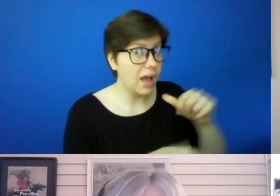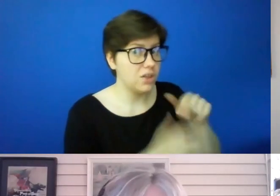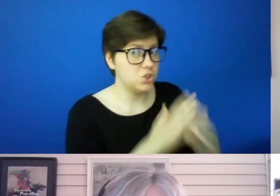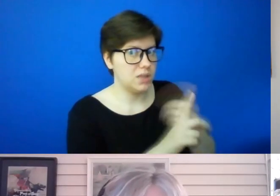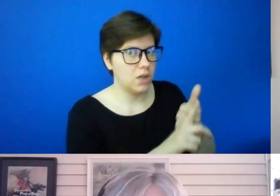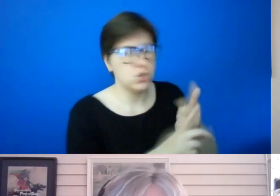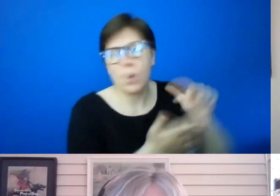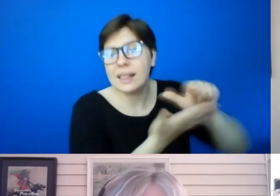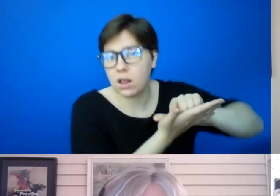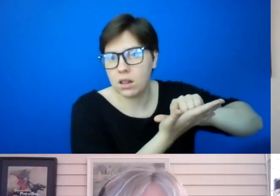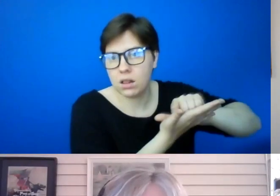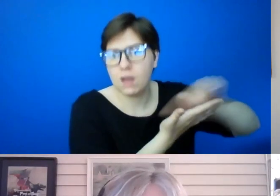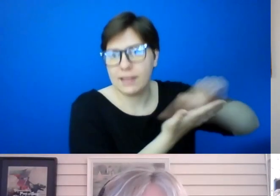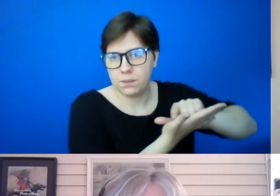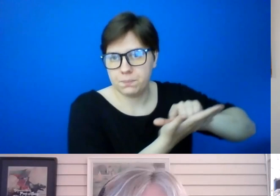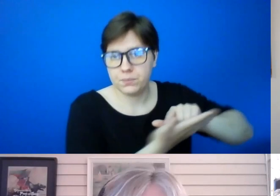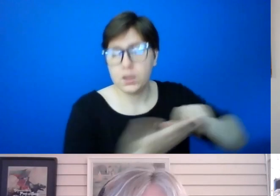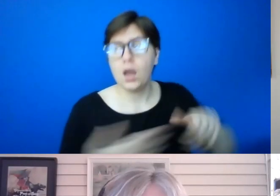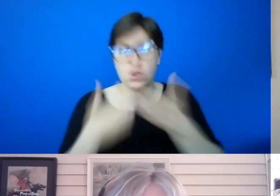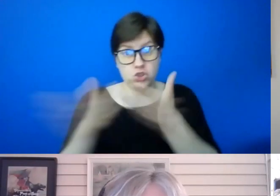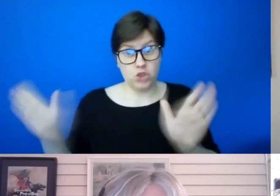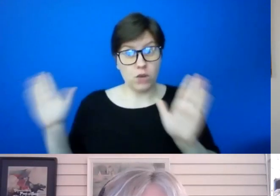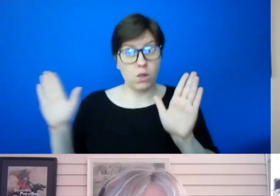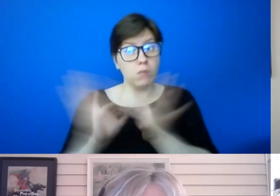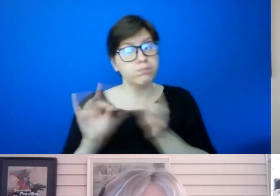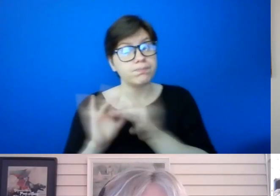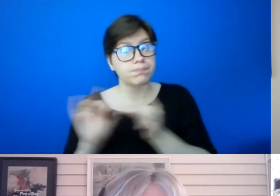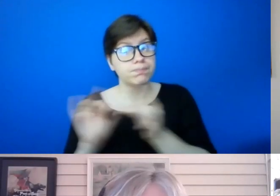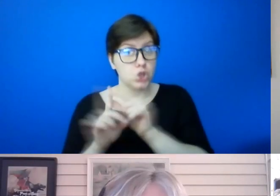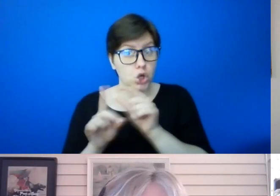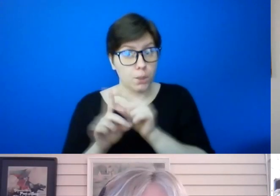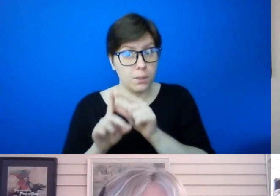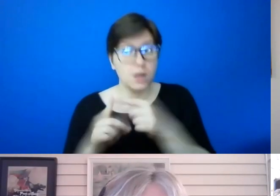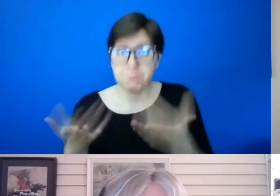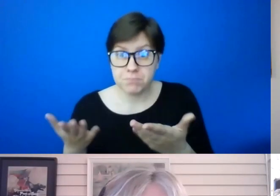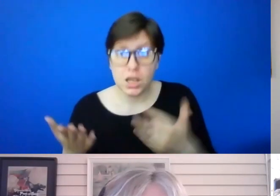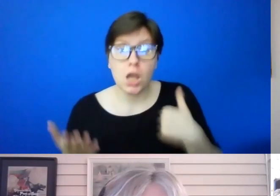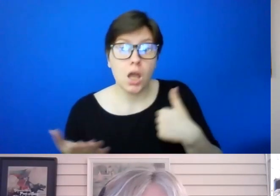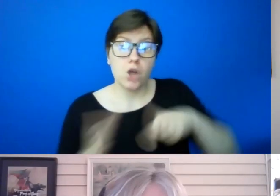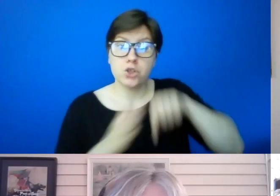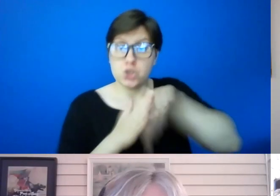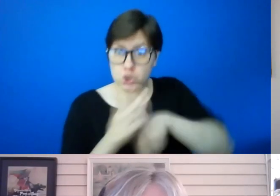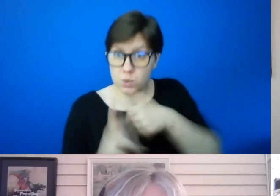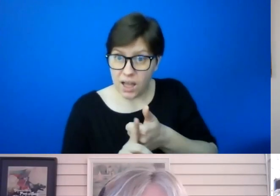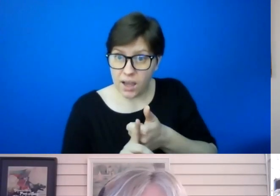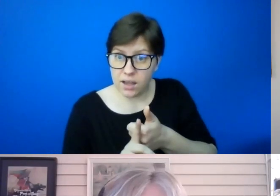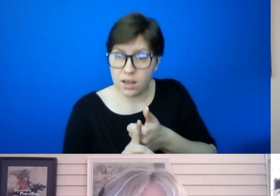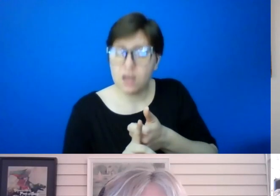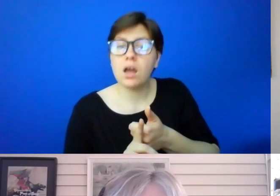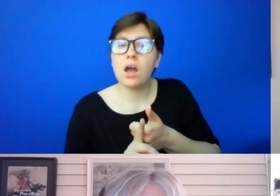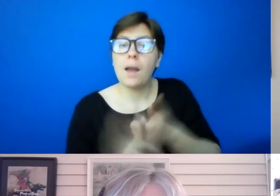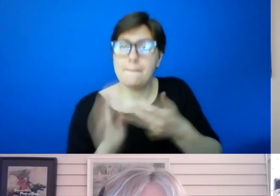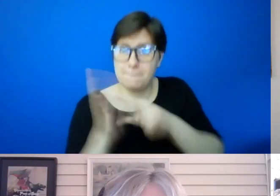reason. Colloquially, look at you, right? Suicide is when the cause of